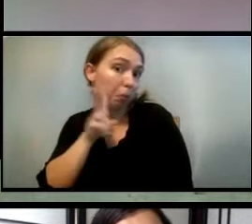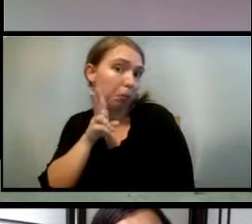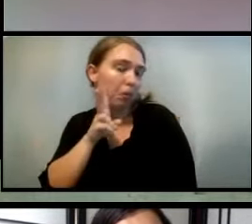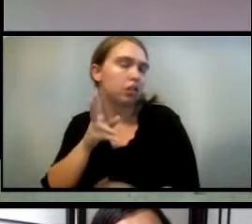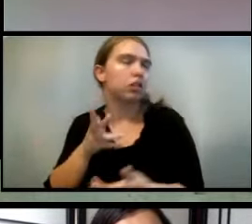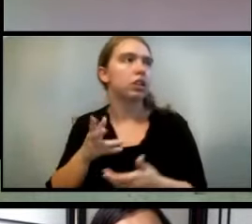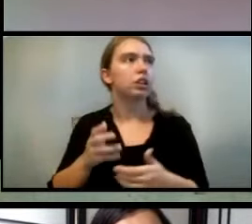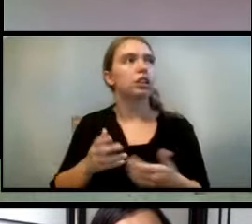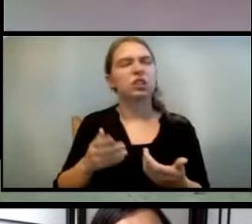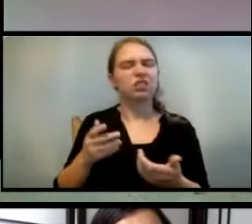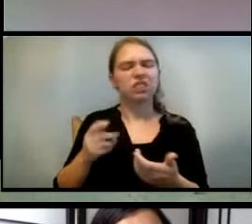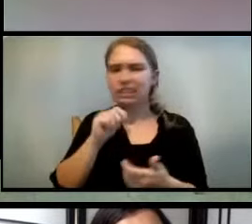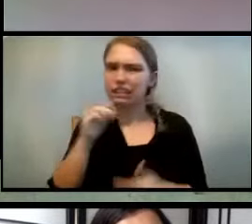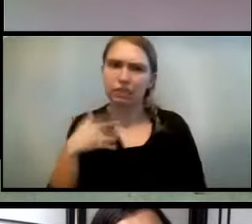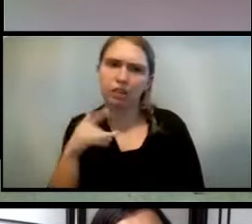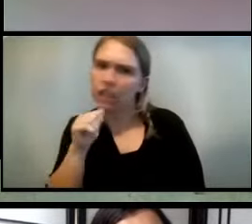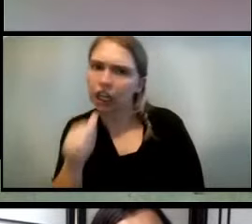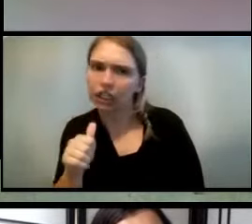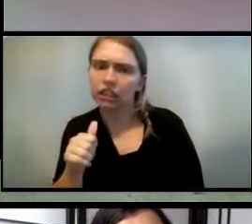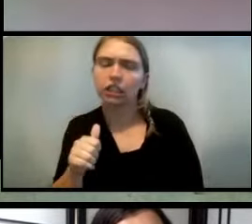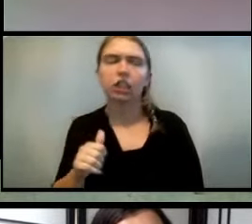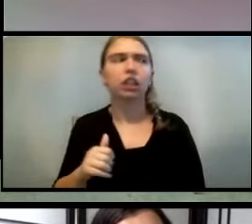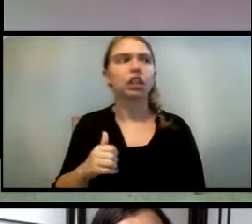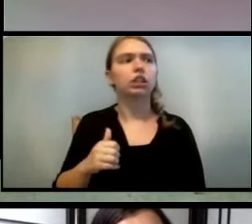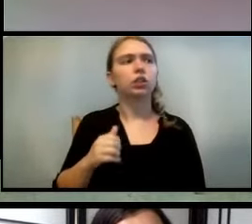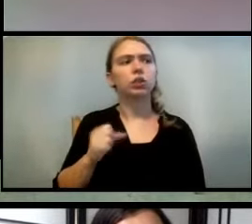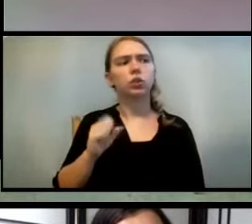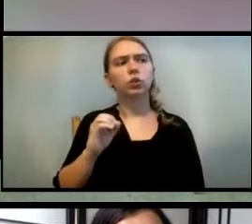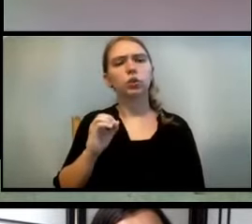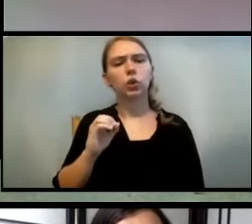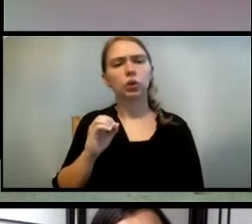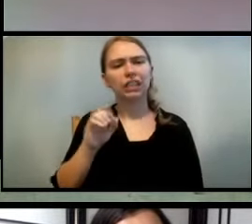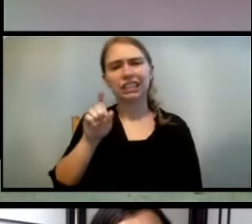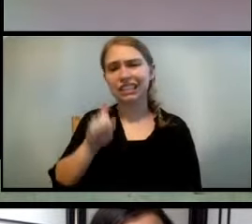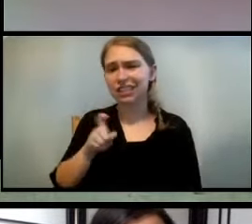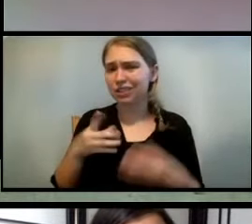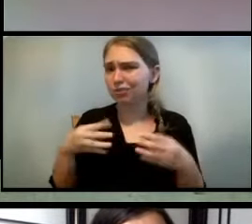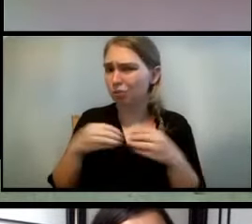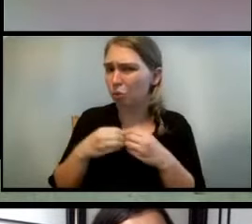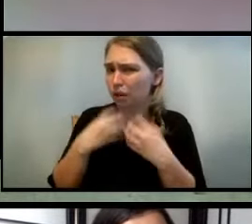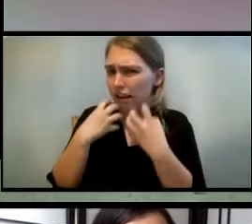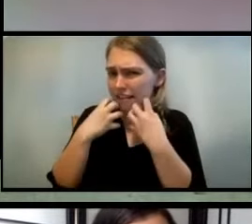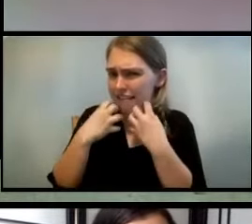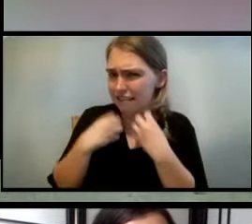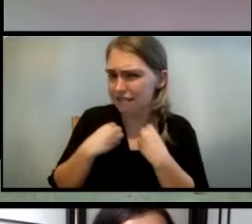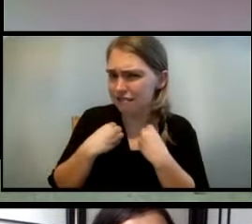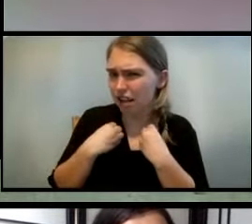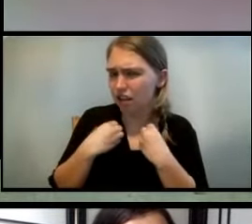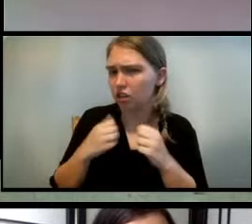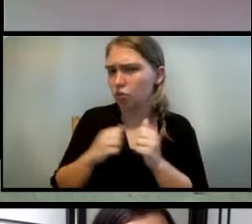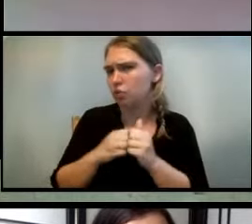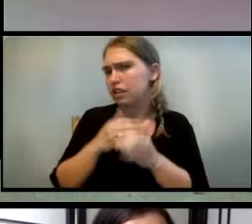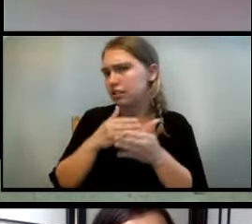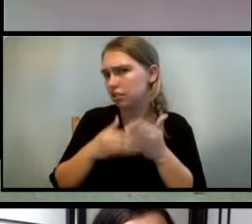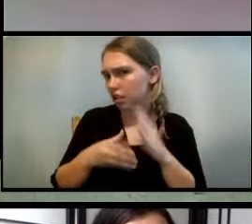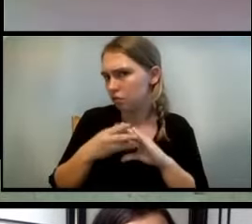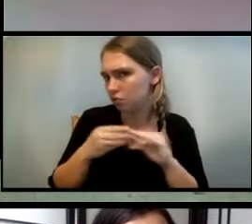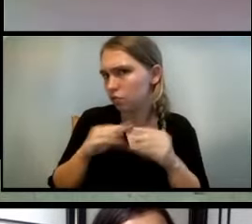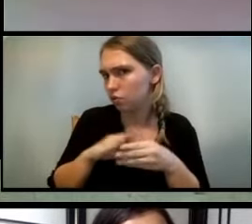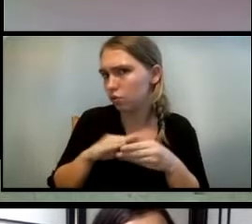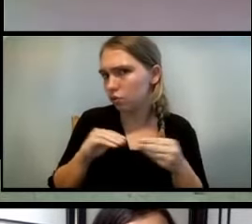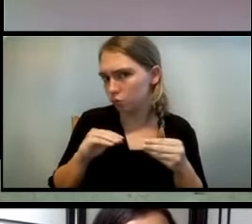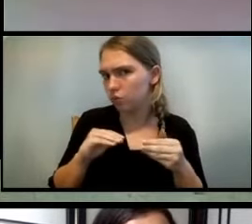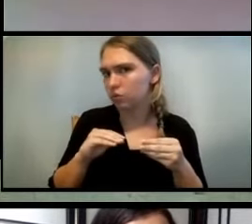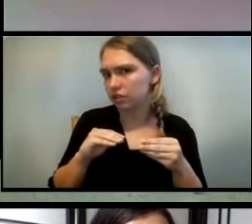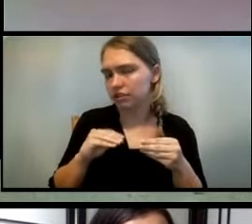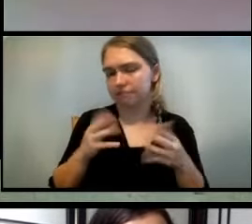how would I put it? There just needs to be a little bit more care put into some of these stories than is often seen.